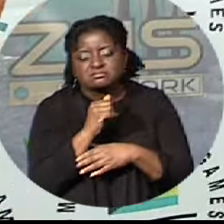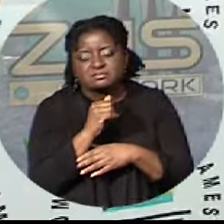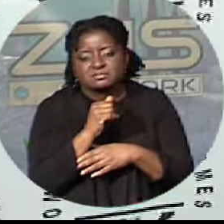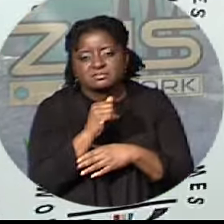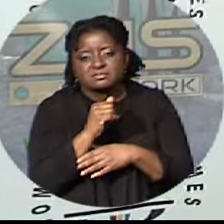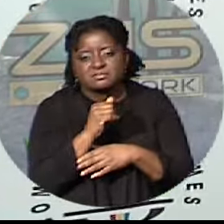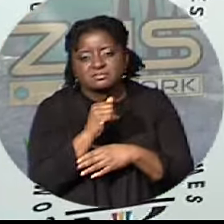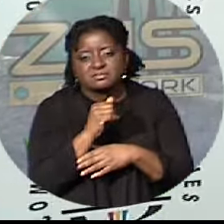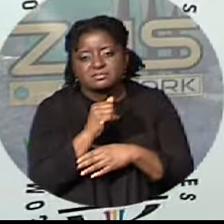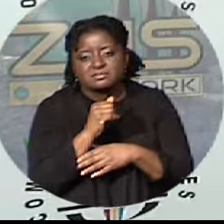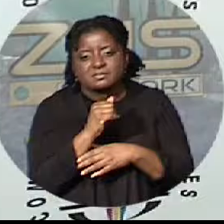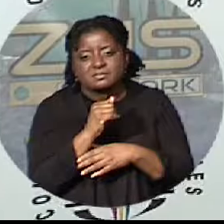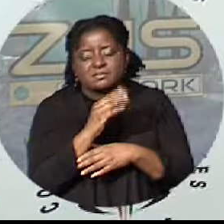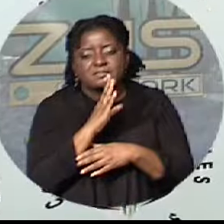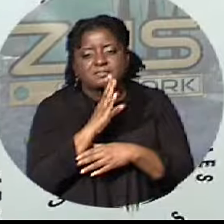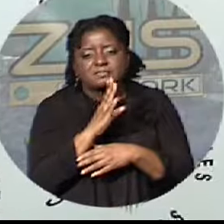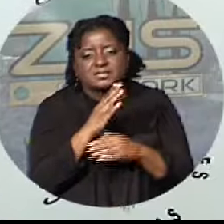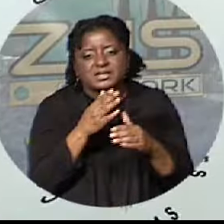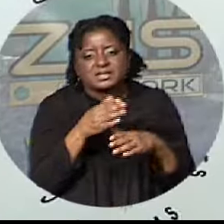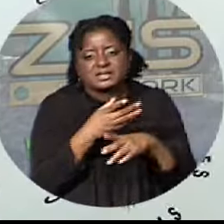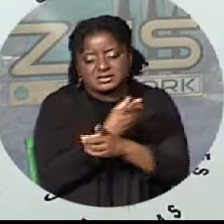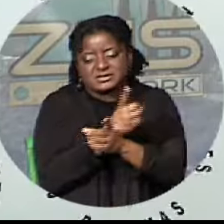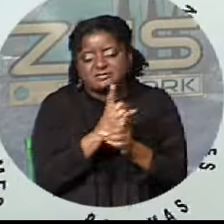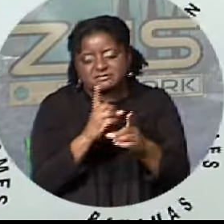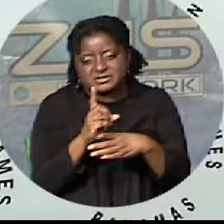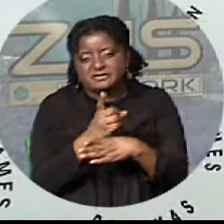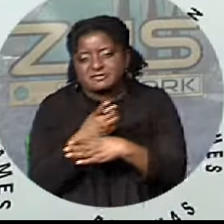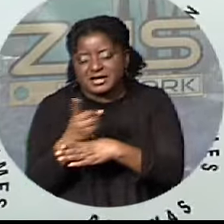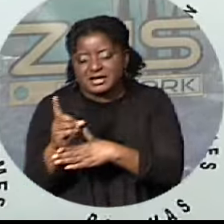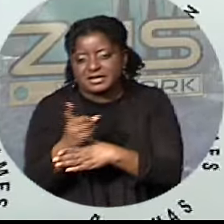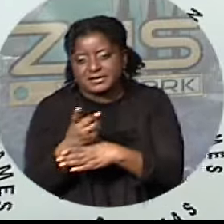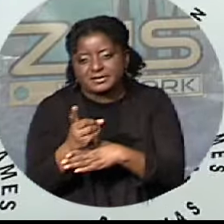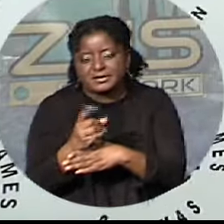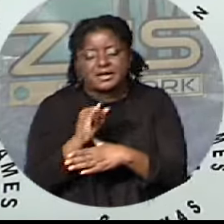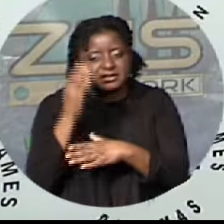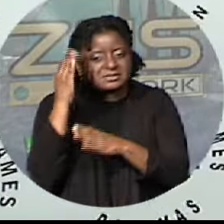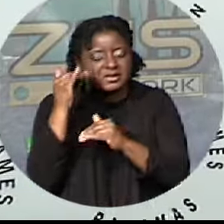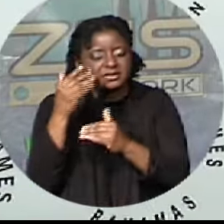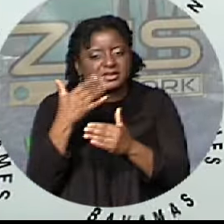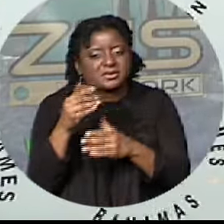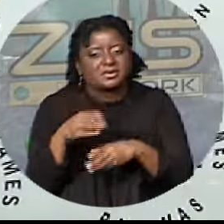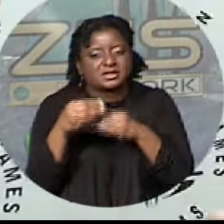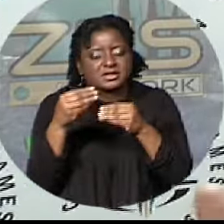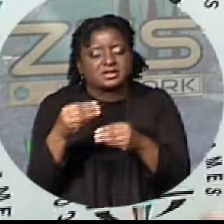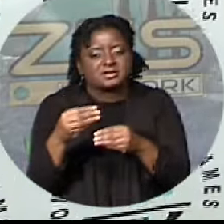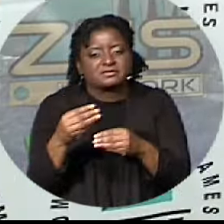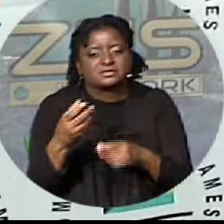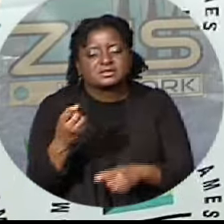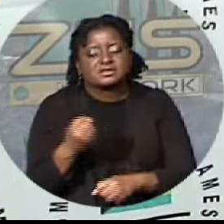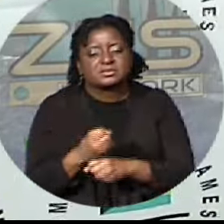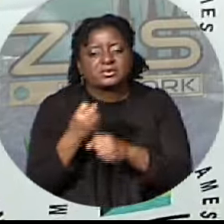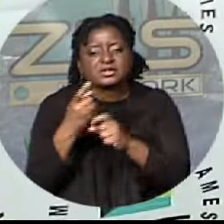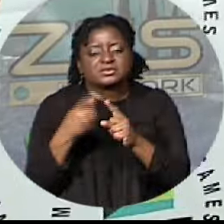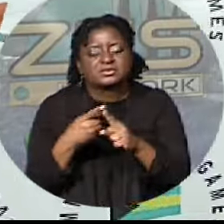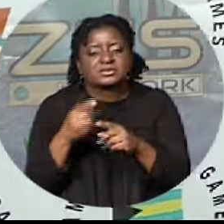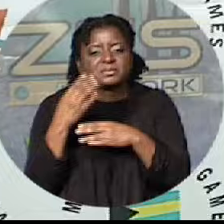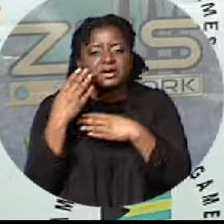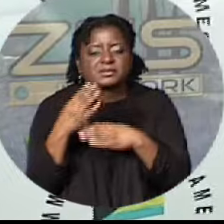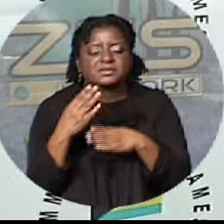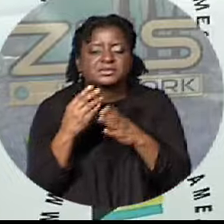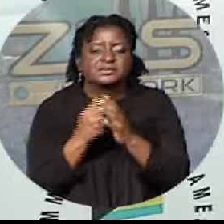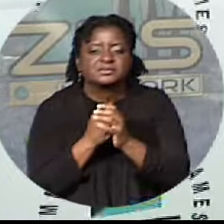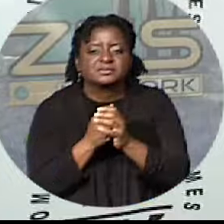rally their support behind Team Bahamas. But we are going to be bringing our largest ever Commonwealth Youth Games